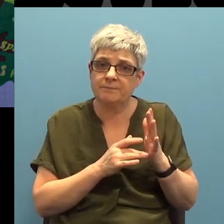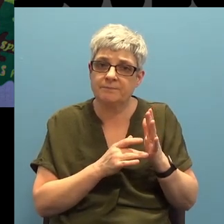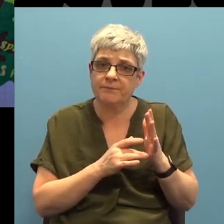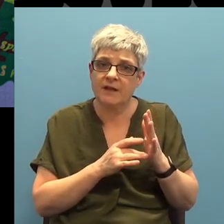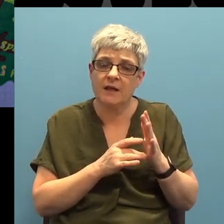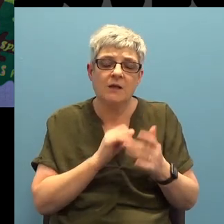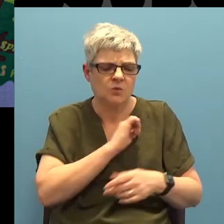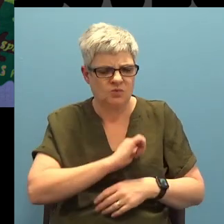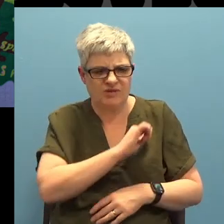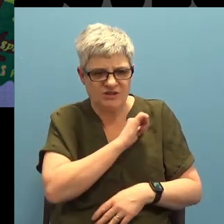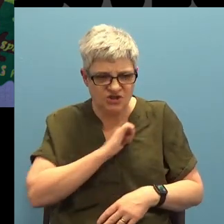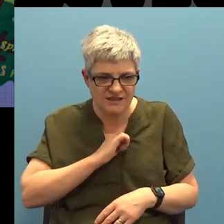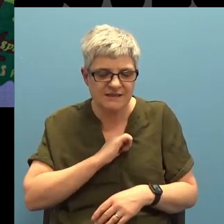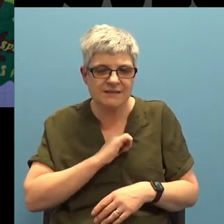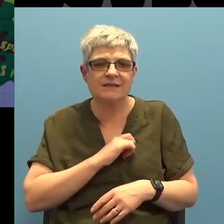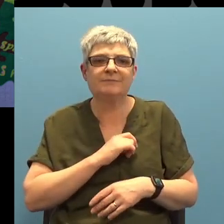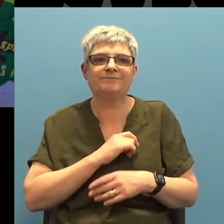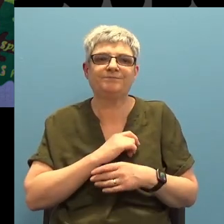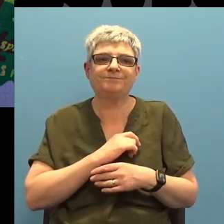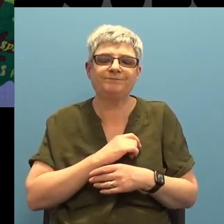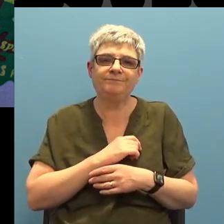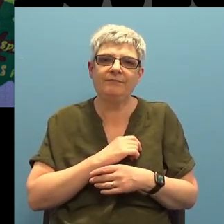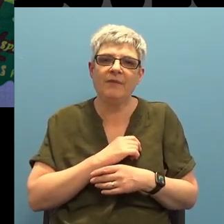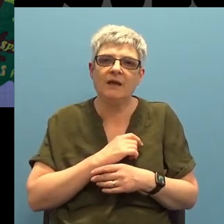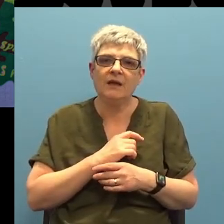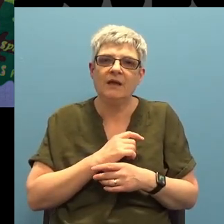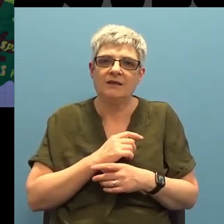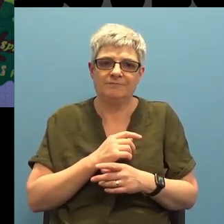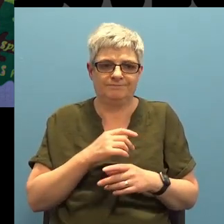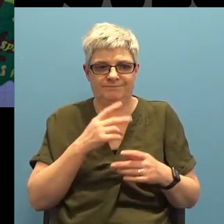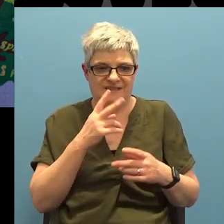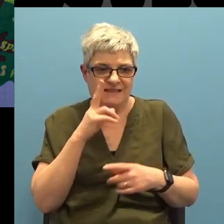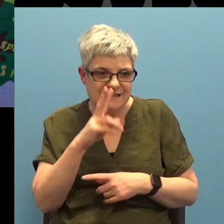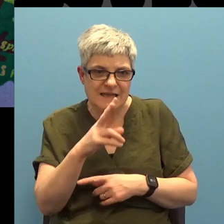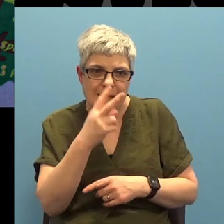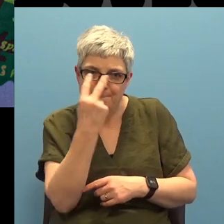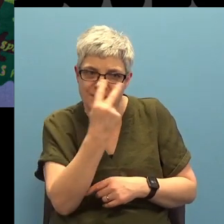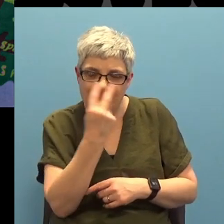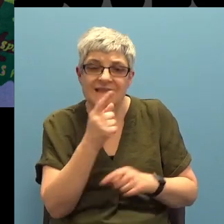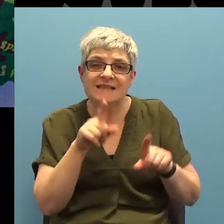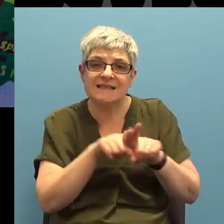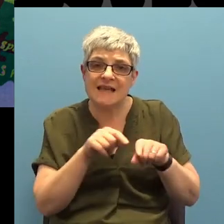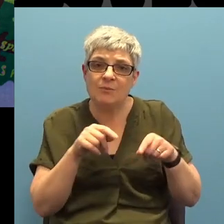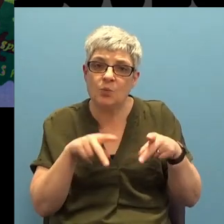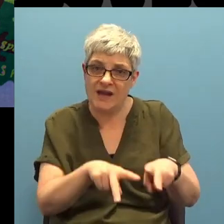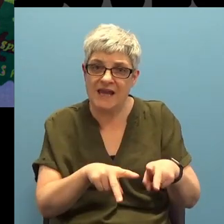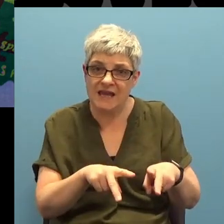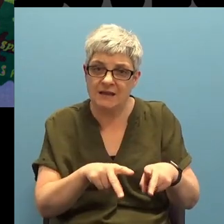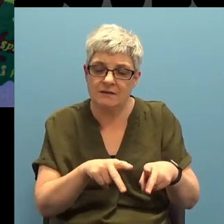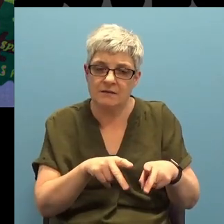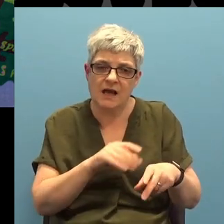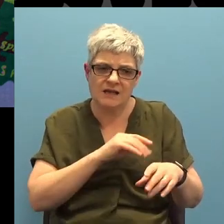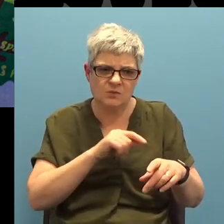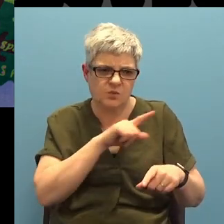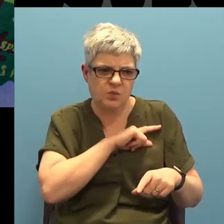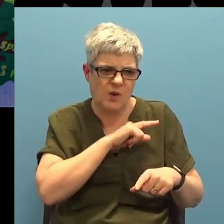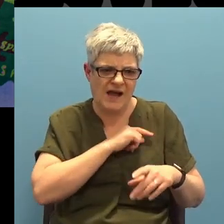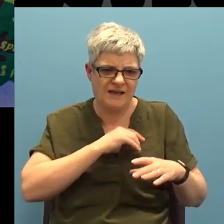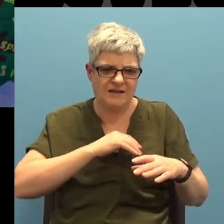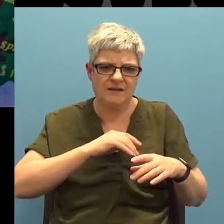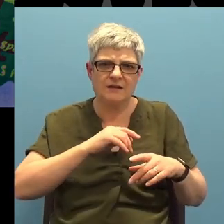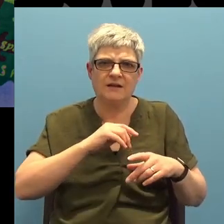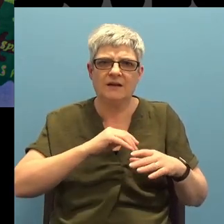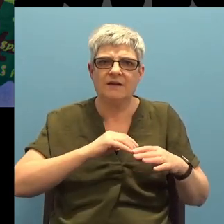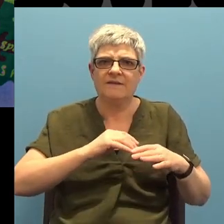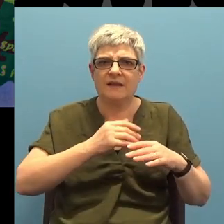You see, Christians all come at blindness from the same place. That's why the ground is even at the foot of